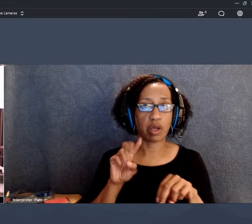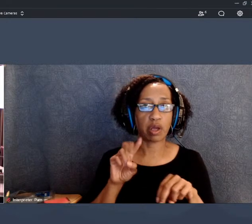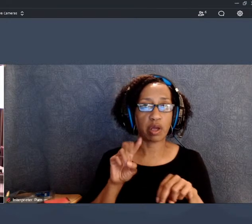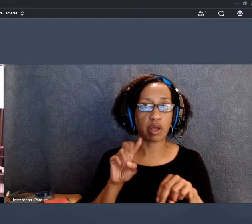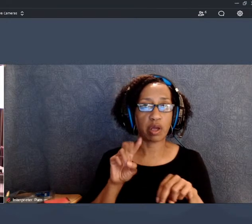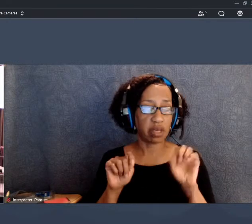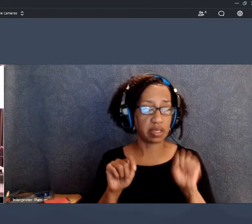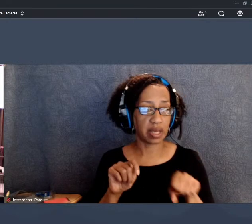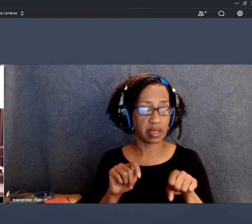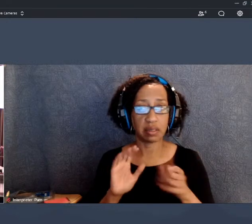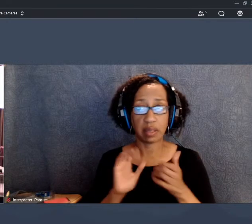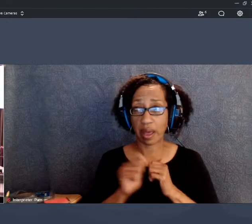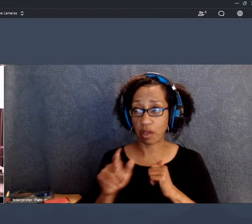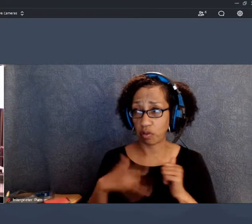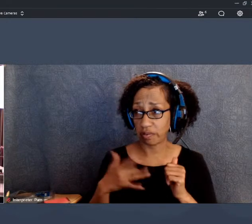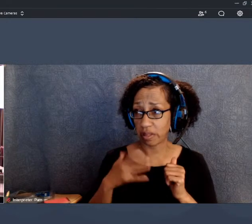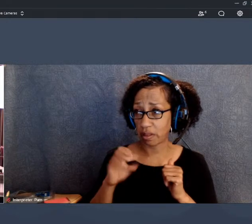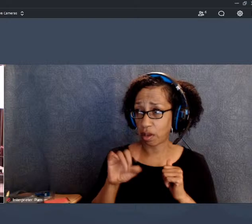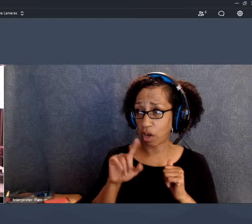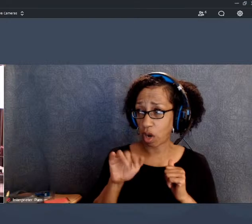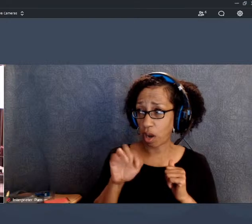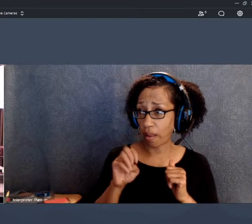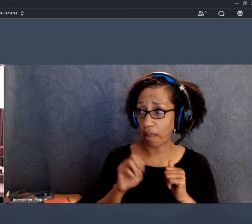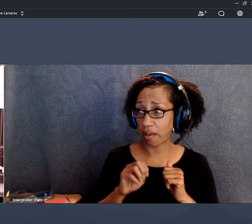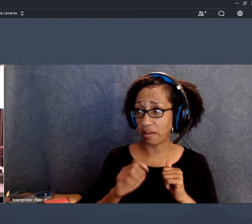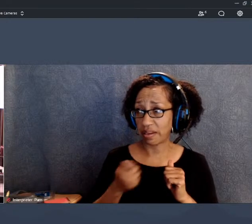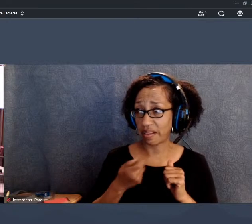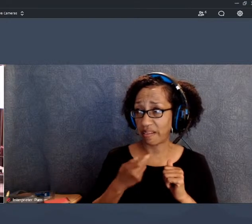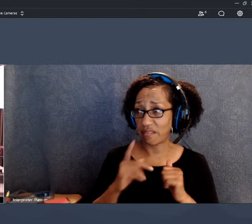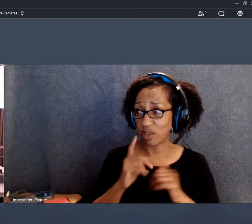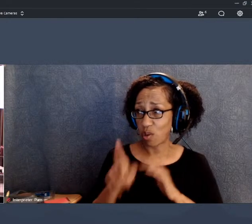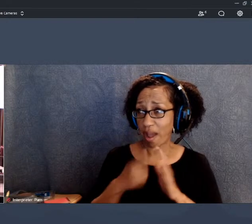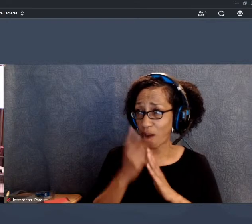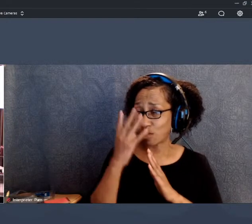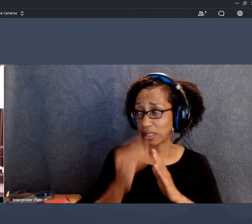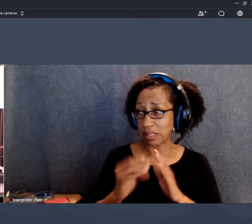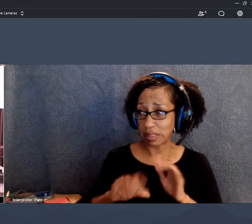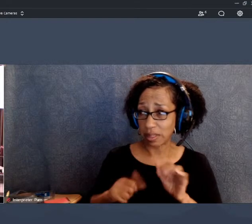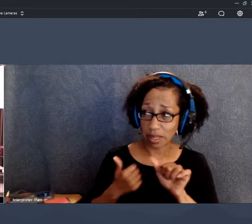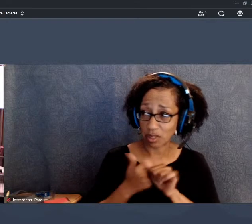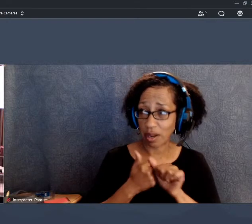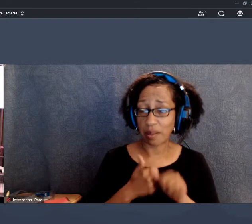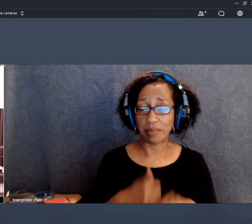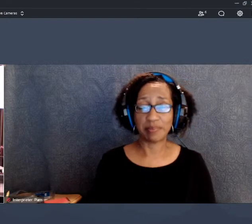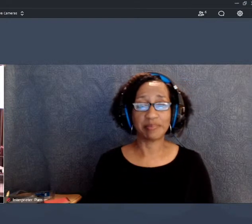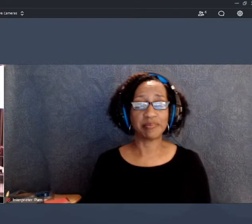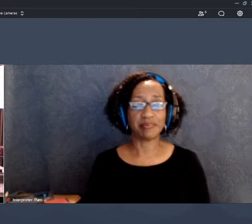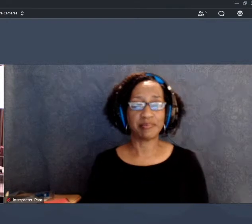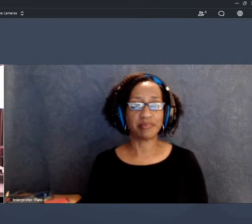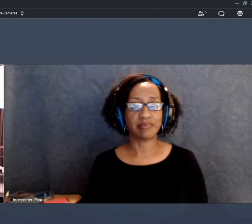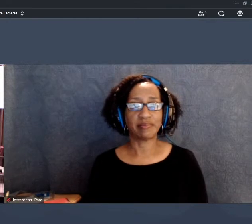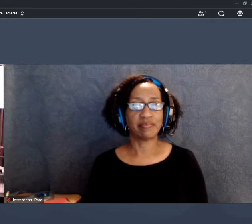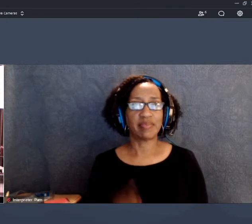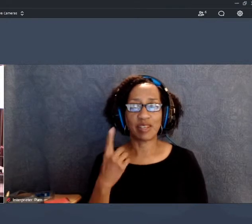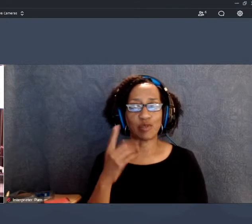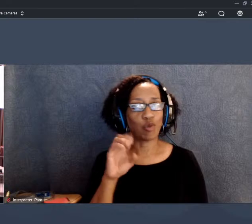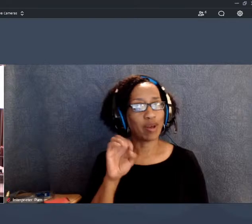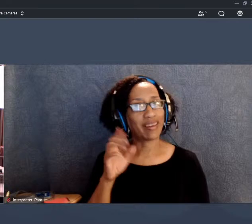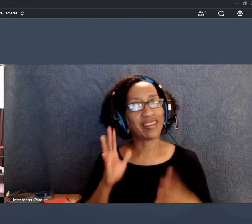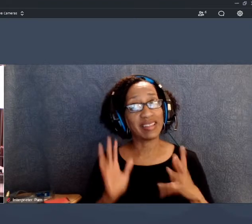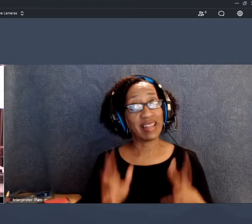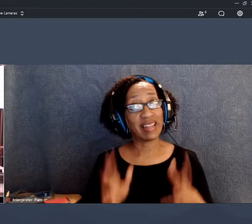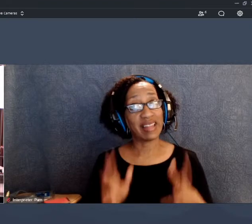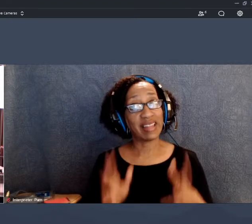feeling, Carlisle? 2 hours of sleep starting to catch up on you? Well, there's only one case left. I can drag it out if you'd